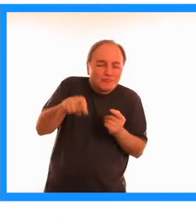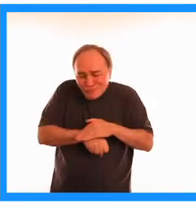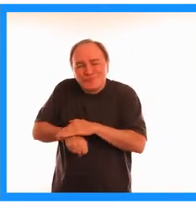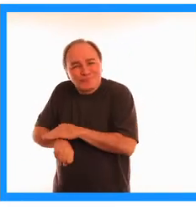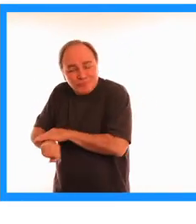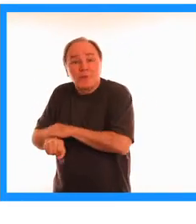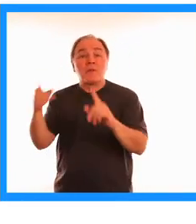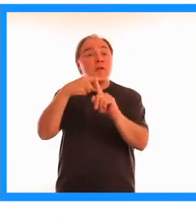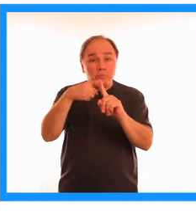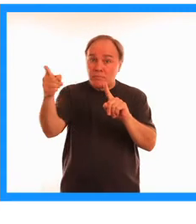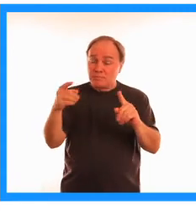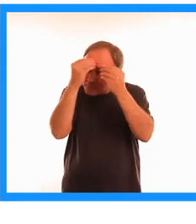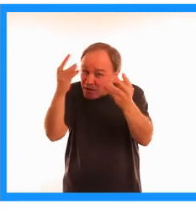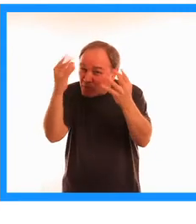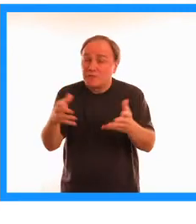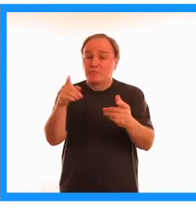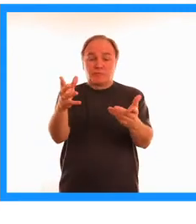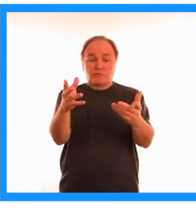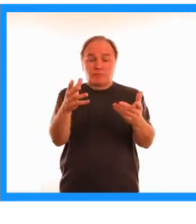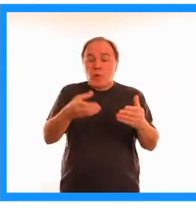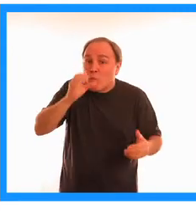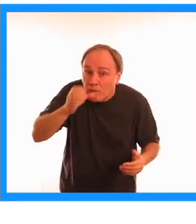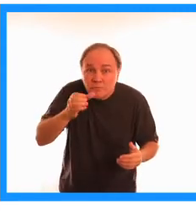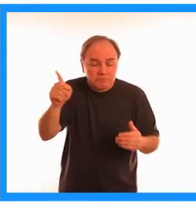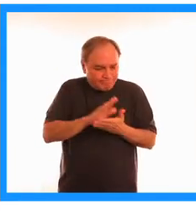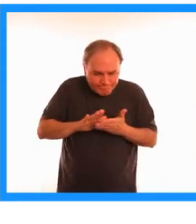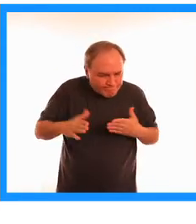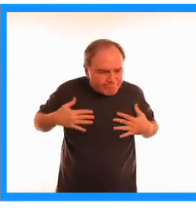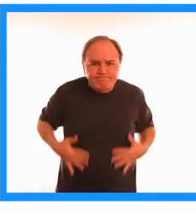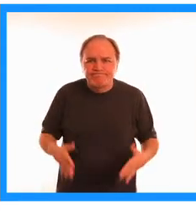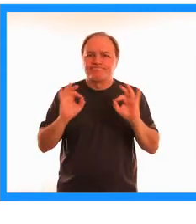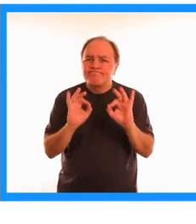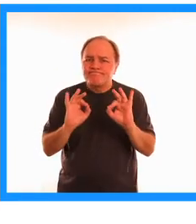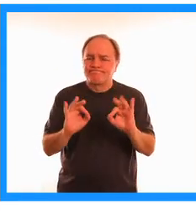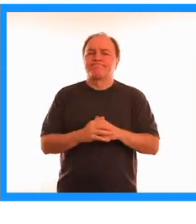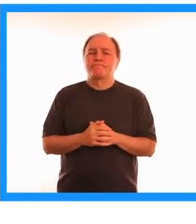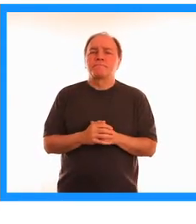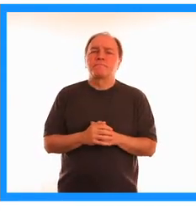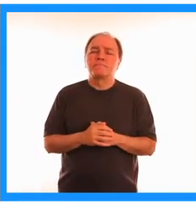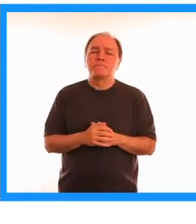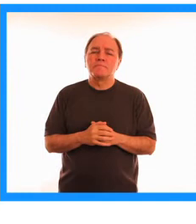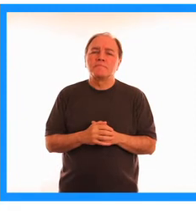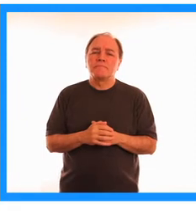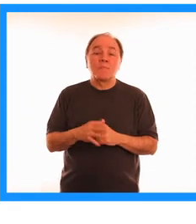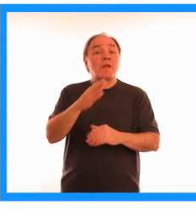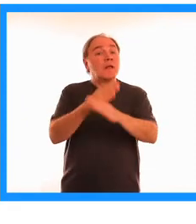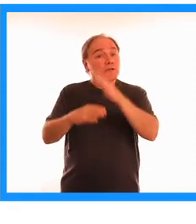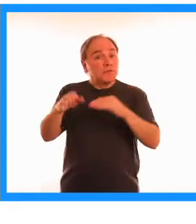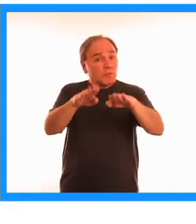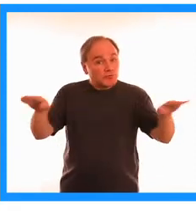with disabilities enjoy these rights is important. It is a matter of social justice and of respecting the inherent dignity of all human